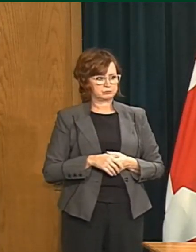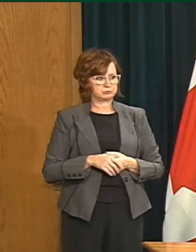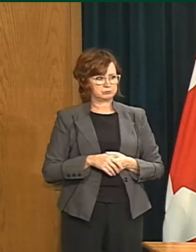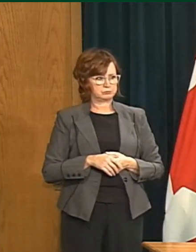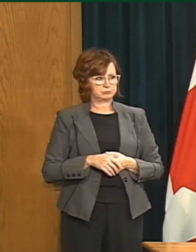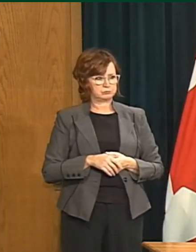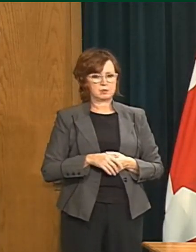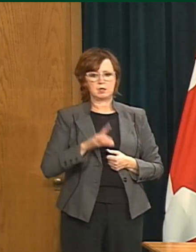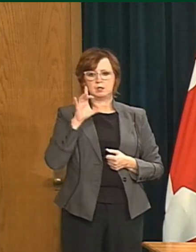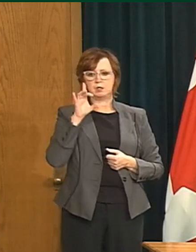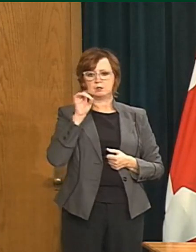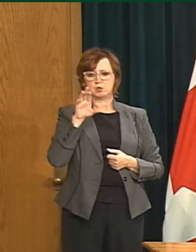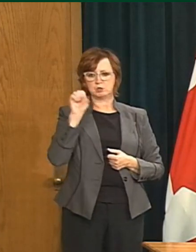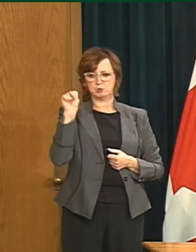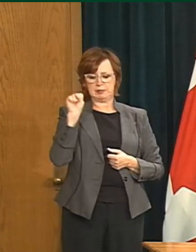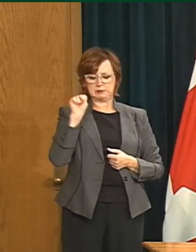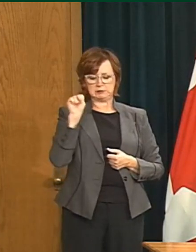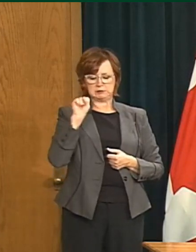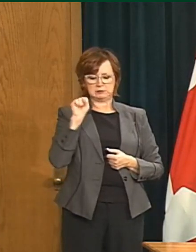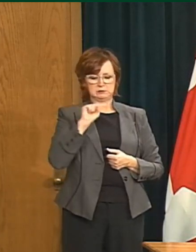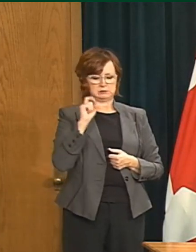to Dr. Shahab.